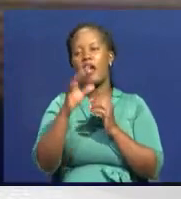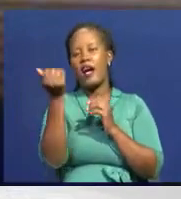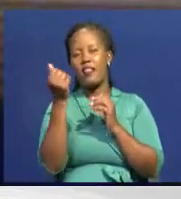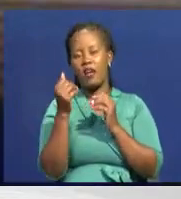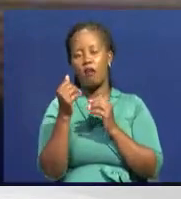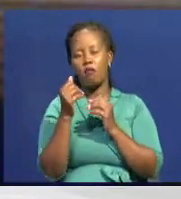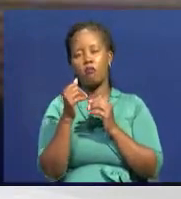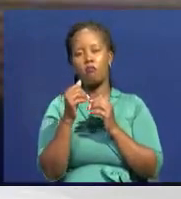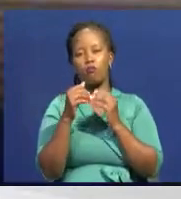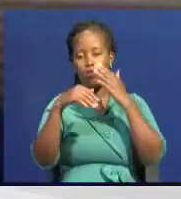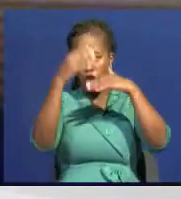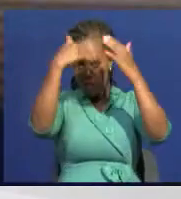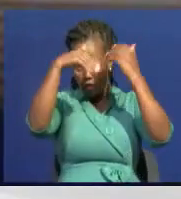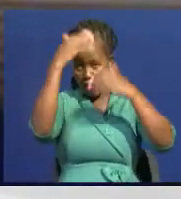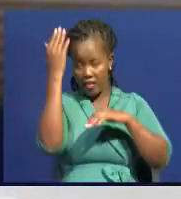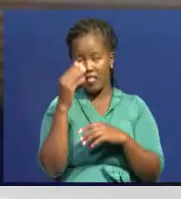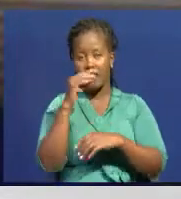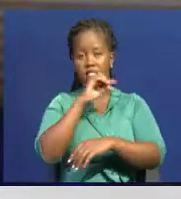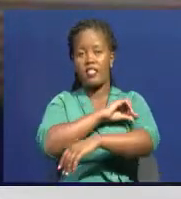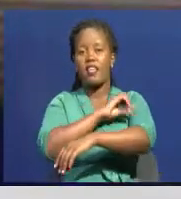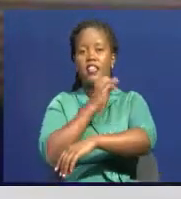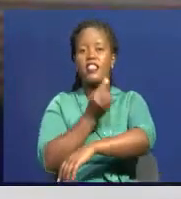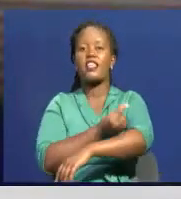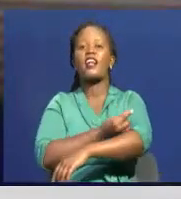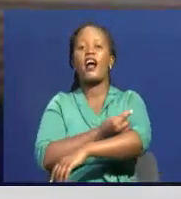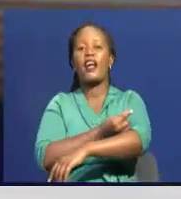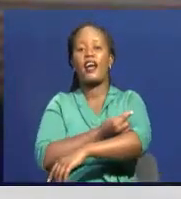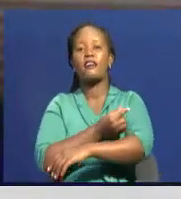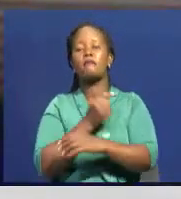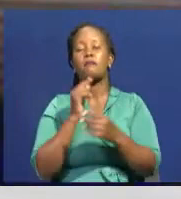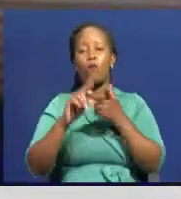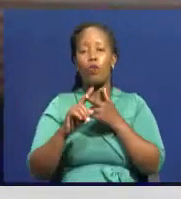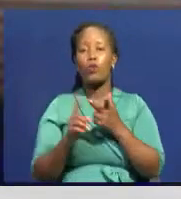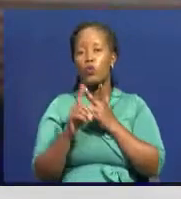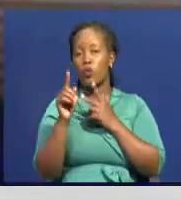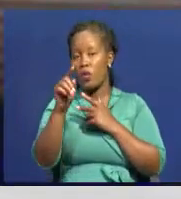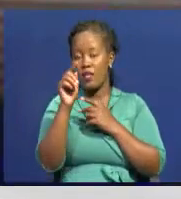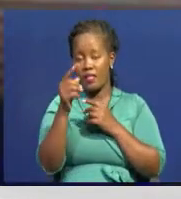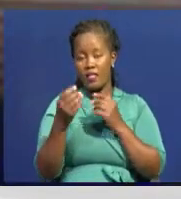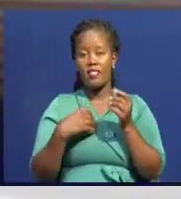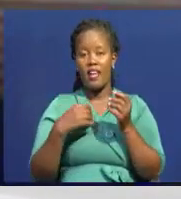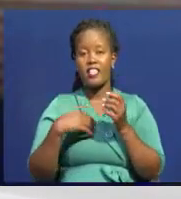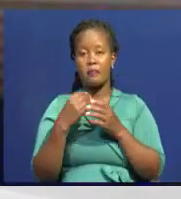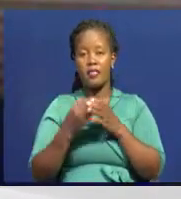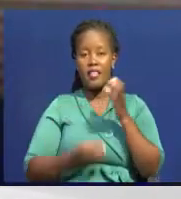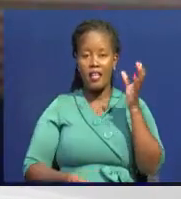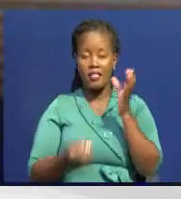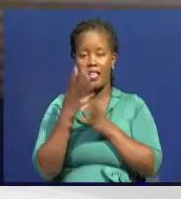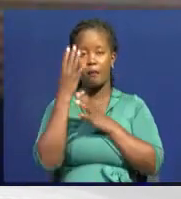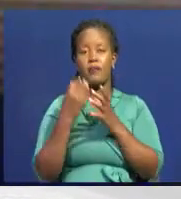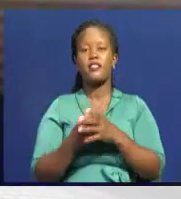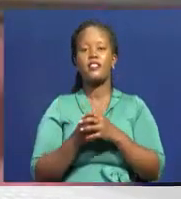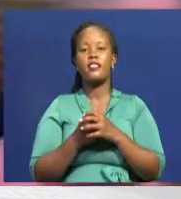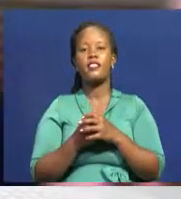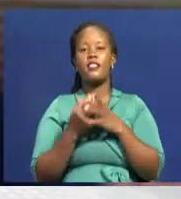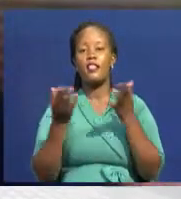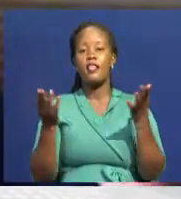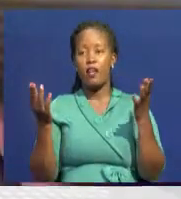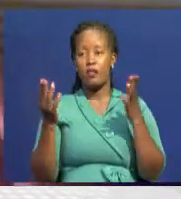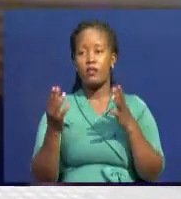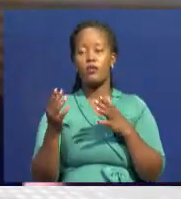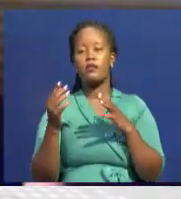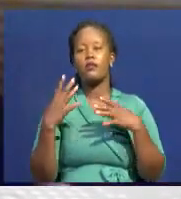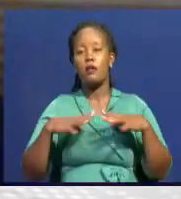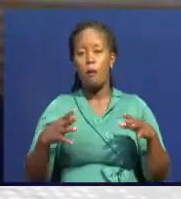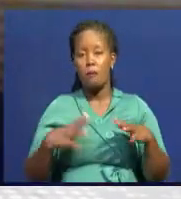Gold Coast in Ghana. That is the latest one that we worked with, to establish a course there. What happens is the agents